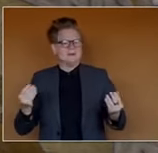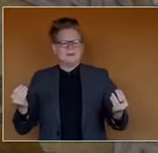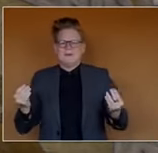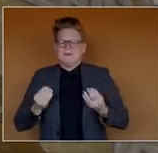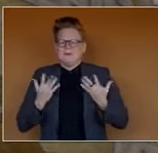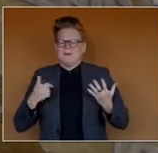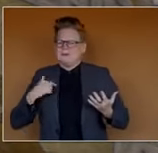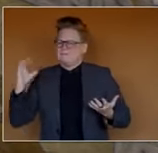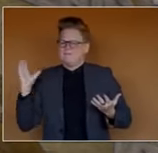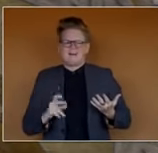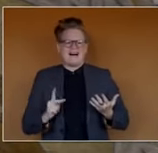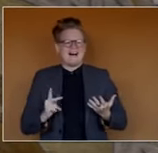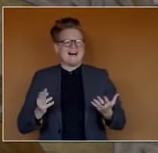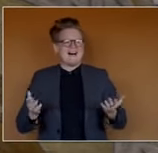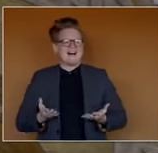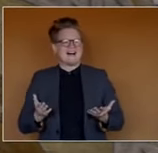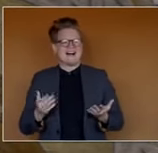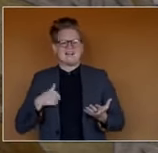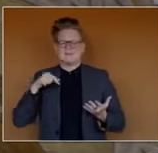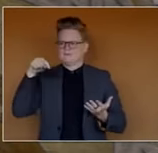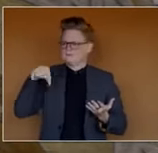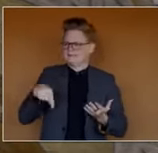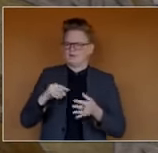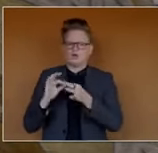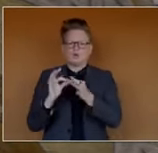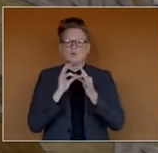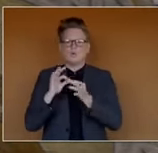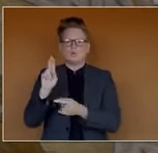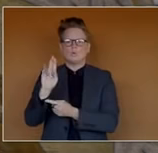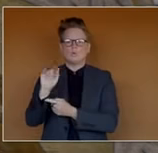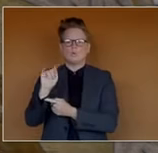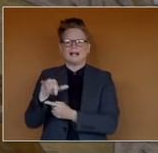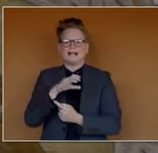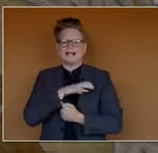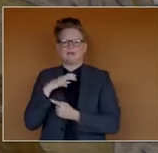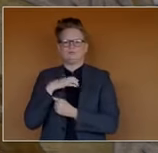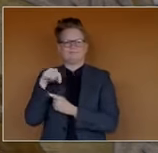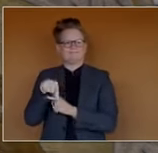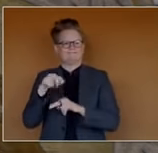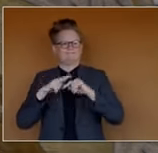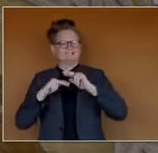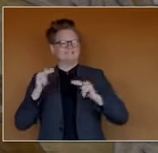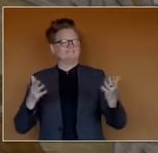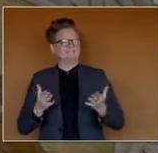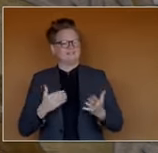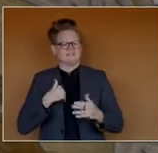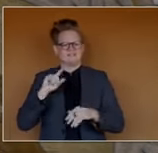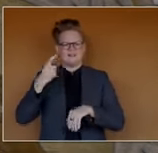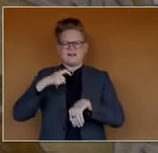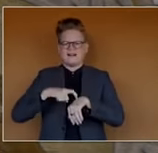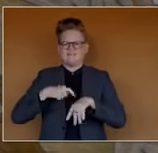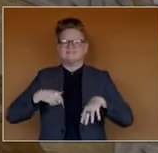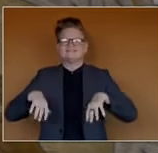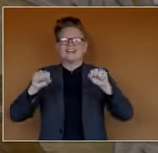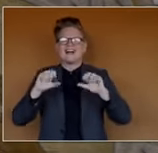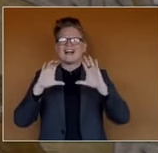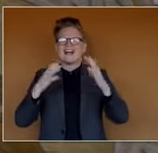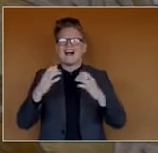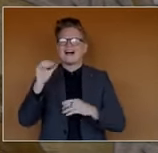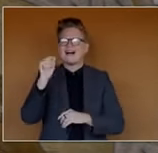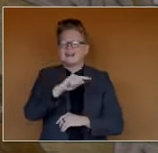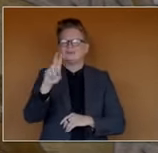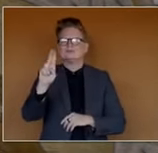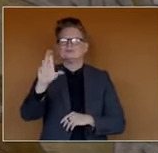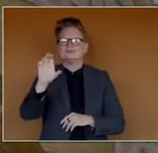set foot in here was when I was taking a city planning class at UC Berkeley, and one of our projects was trying to